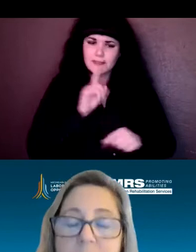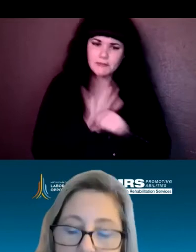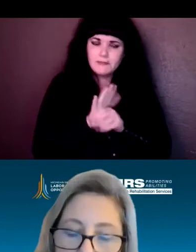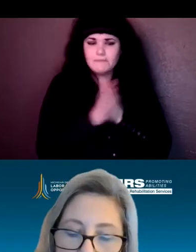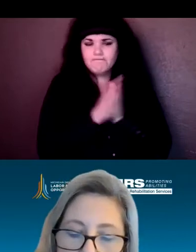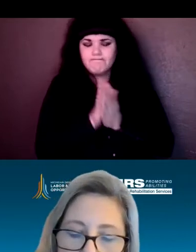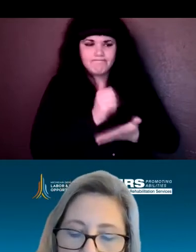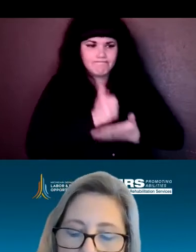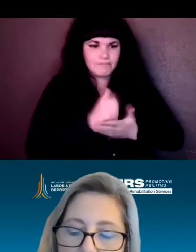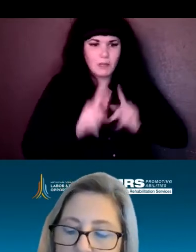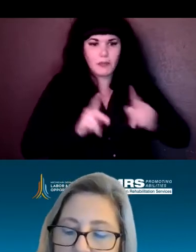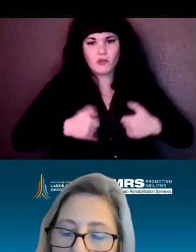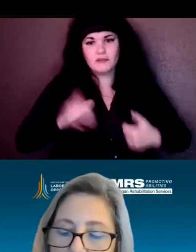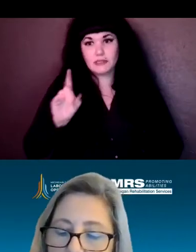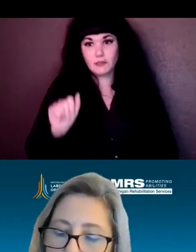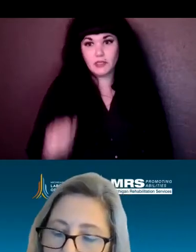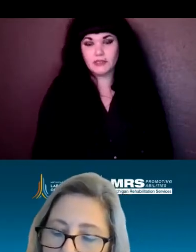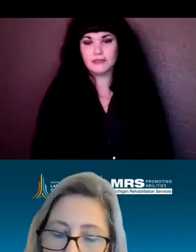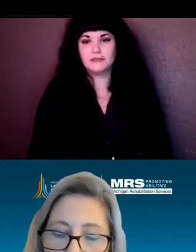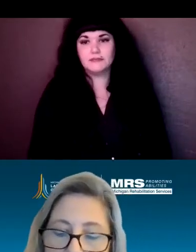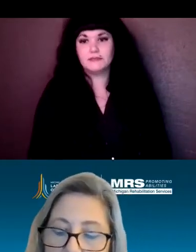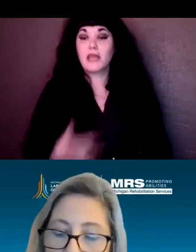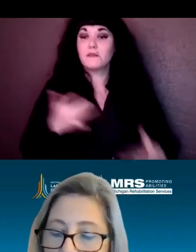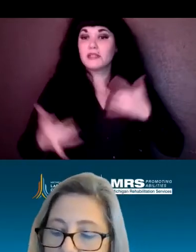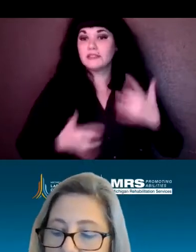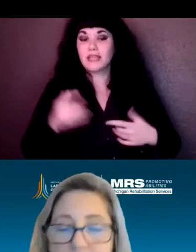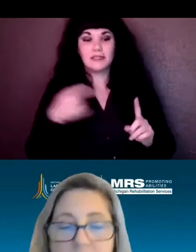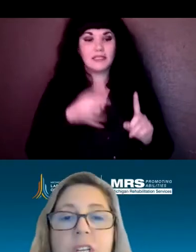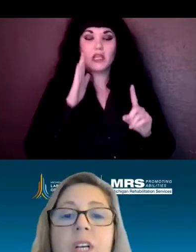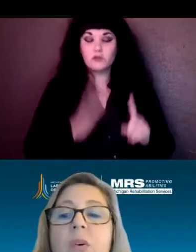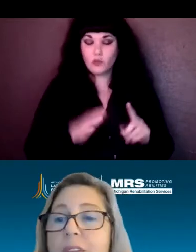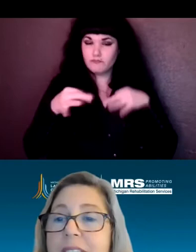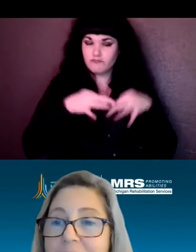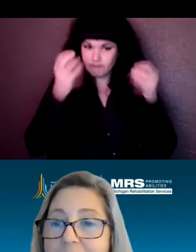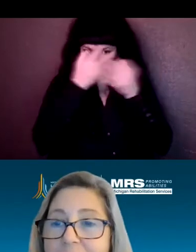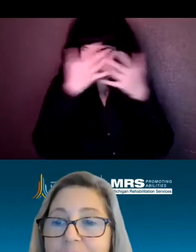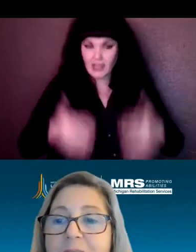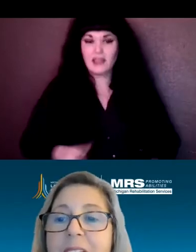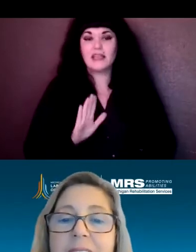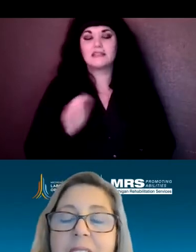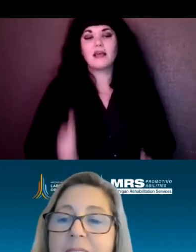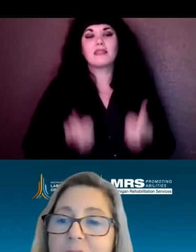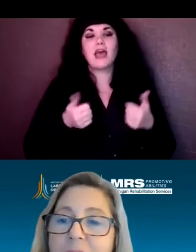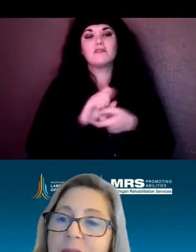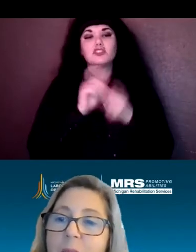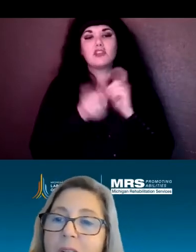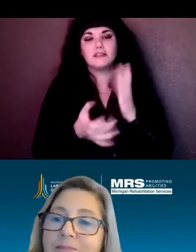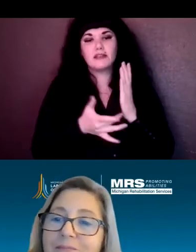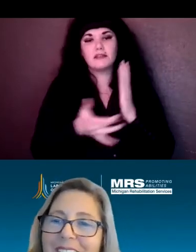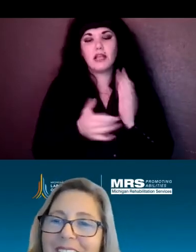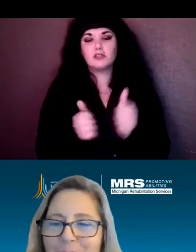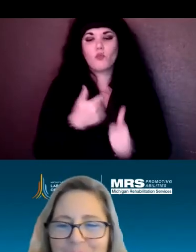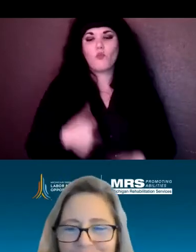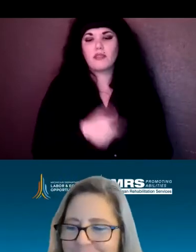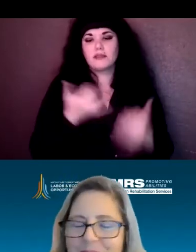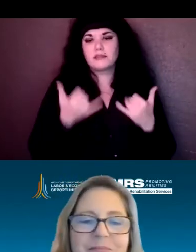with disabilities. I'm excited for Philip to share his life-changing technology with us today, and I give him the floor.